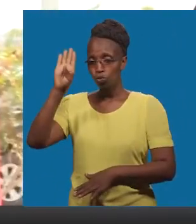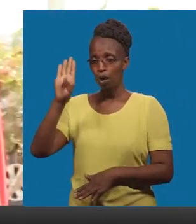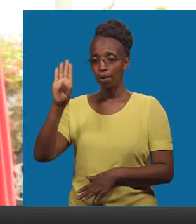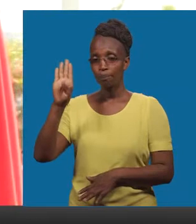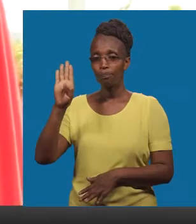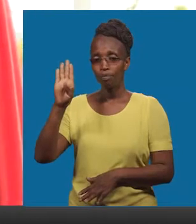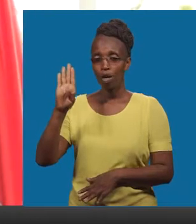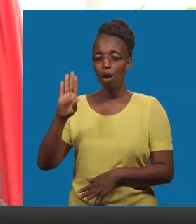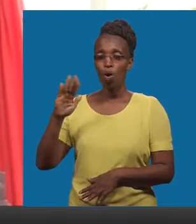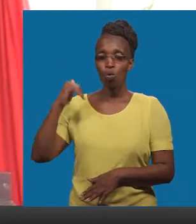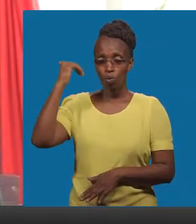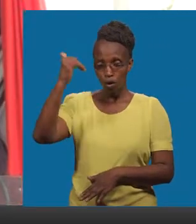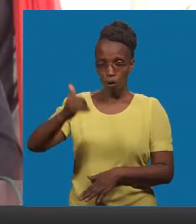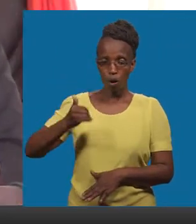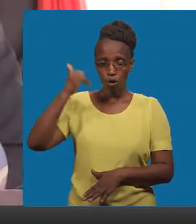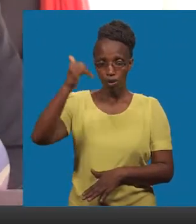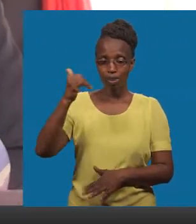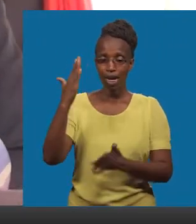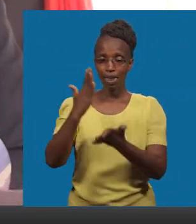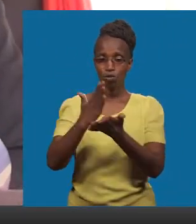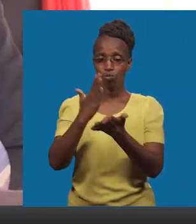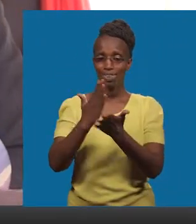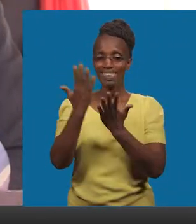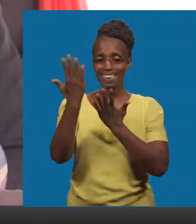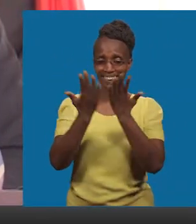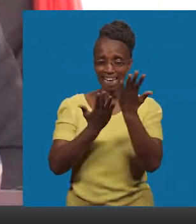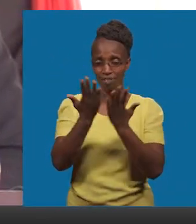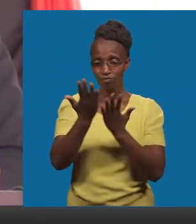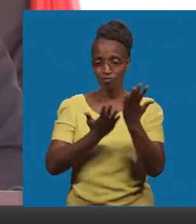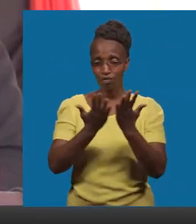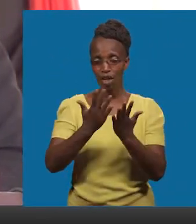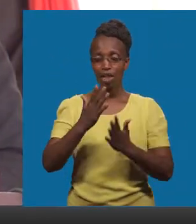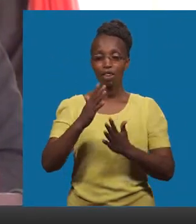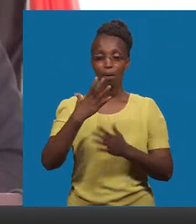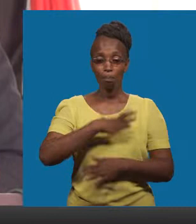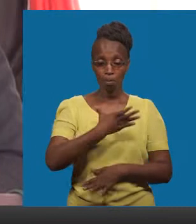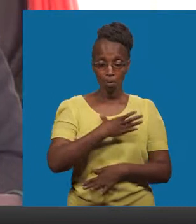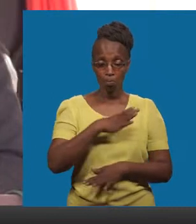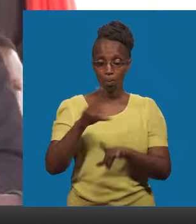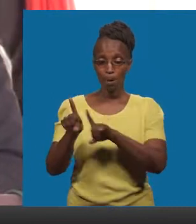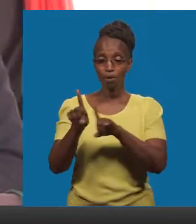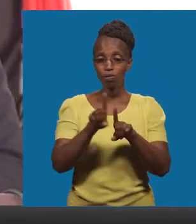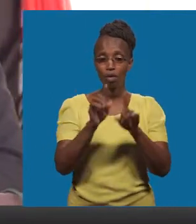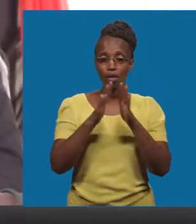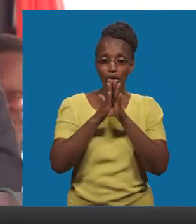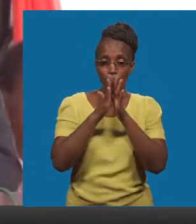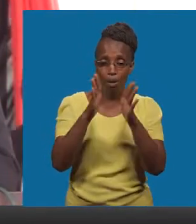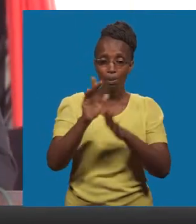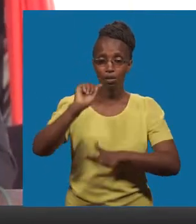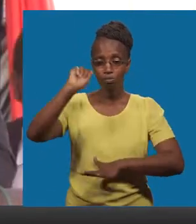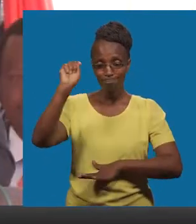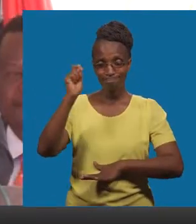swear that I shall always truly and diligently serve the people and the Republic of